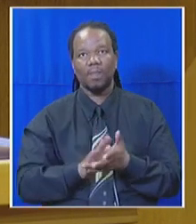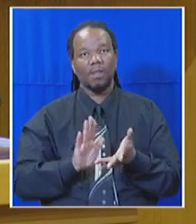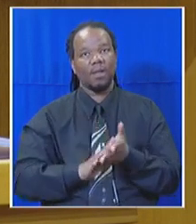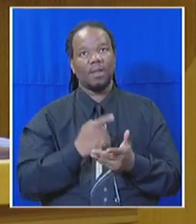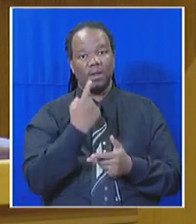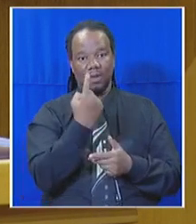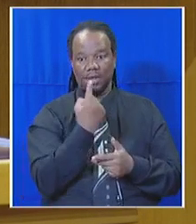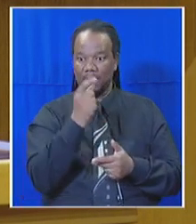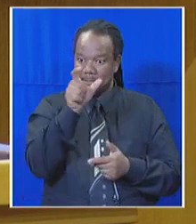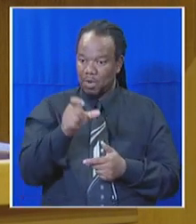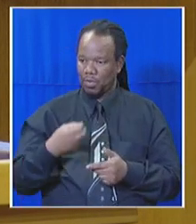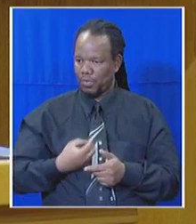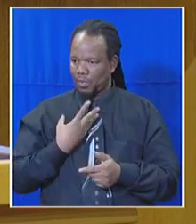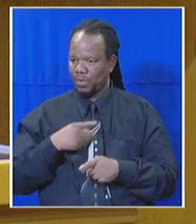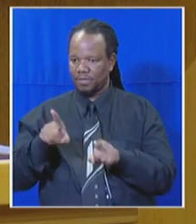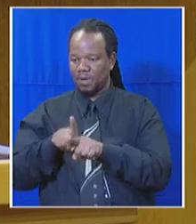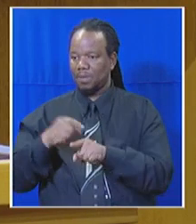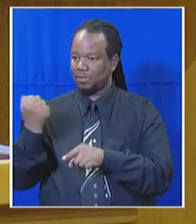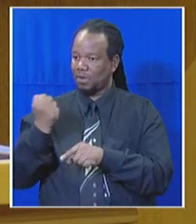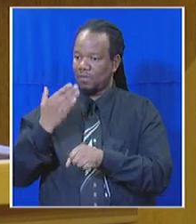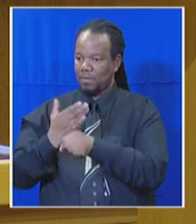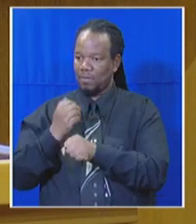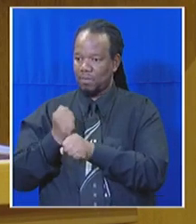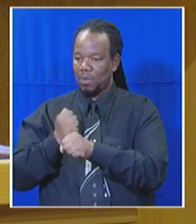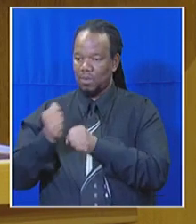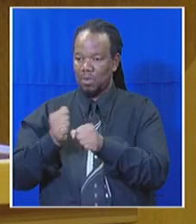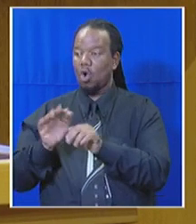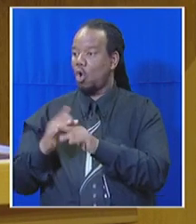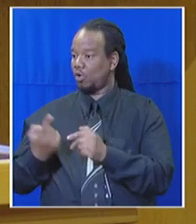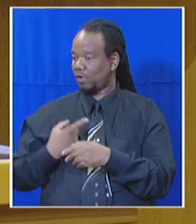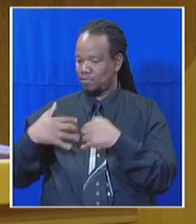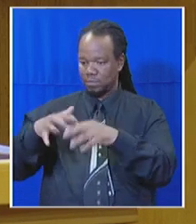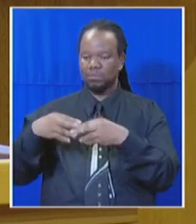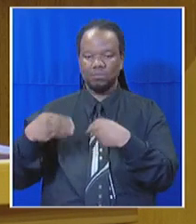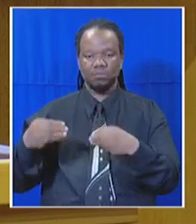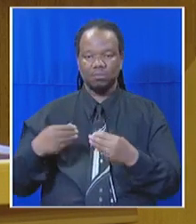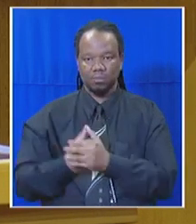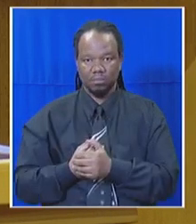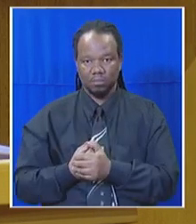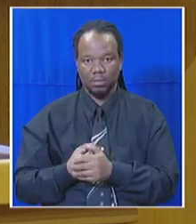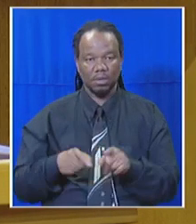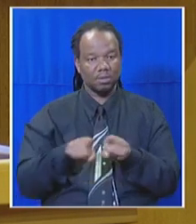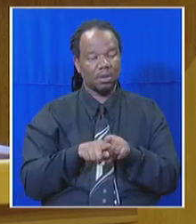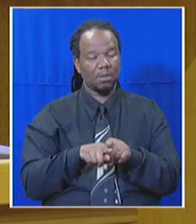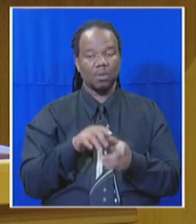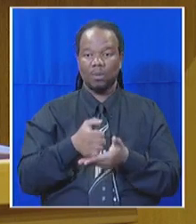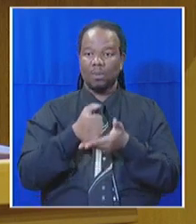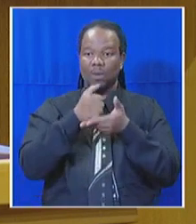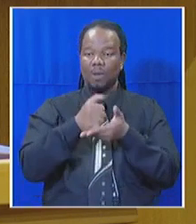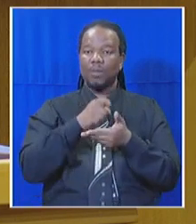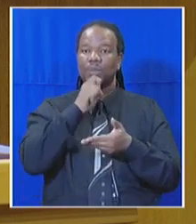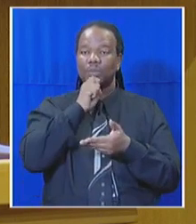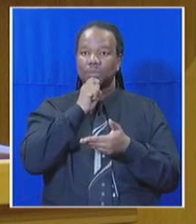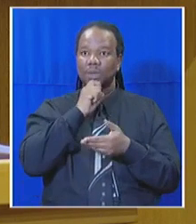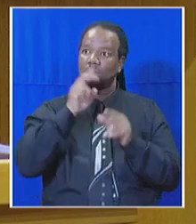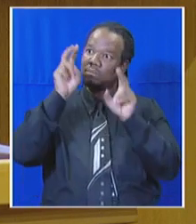or employable. Commit fully and eagerly to renewable energy, both to meet the country's electricity challenges and the effects of